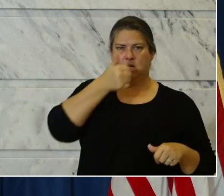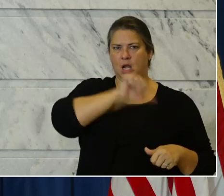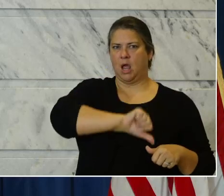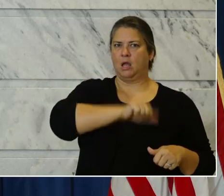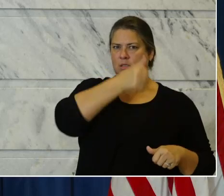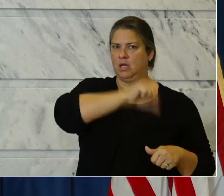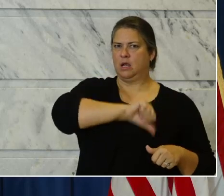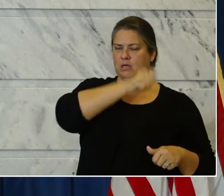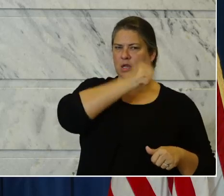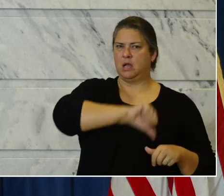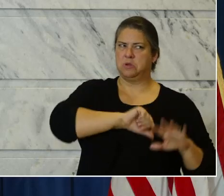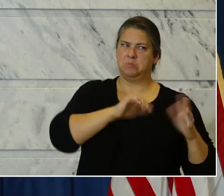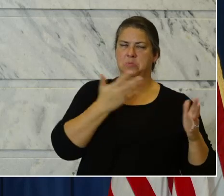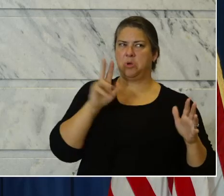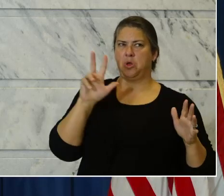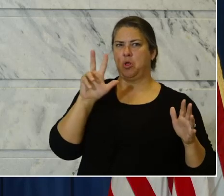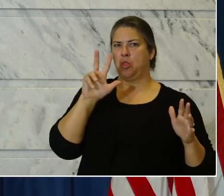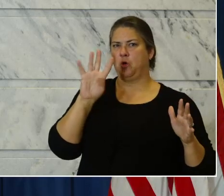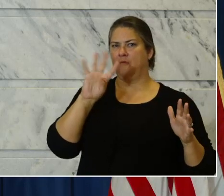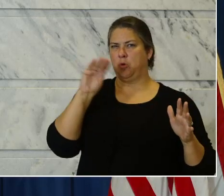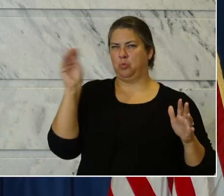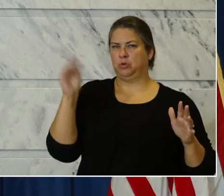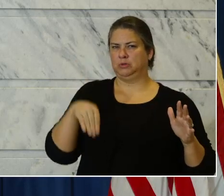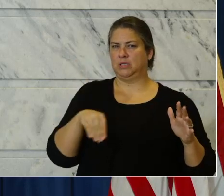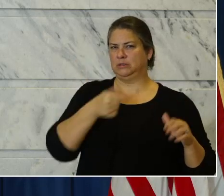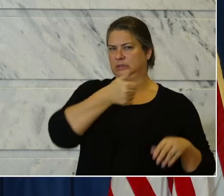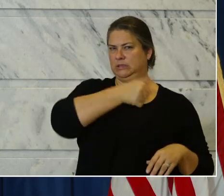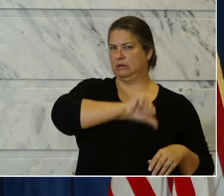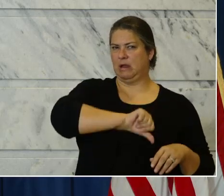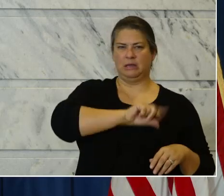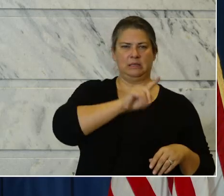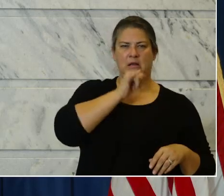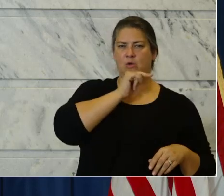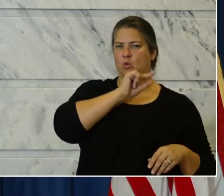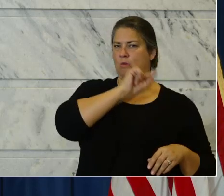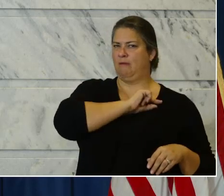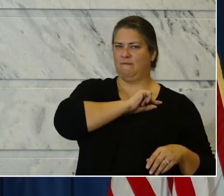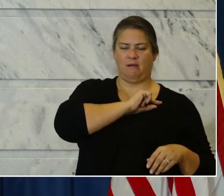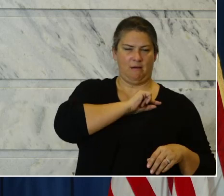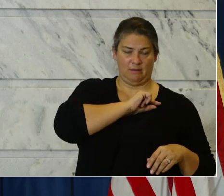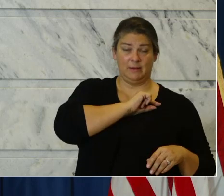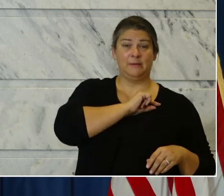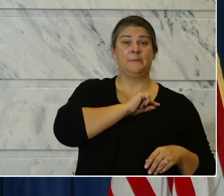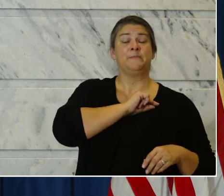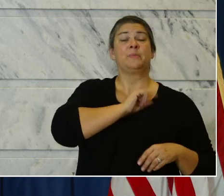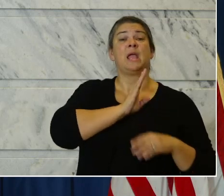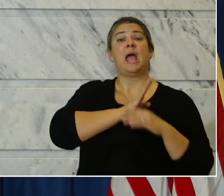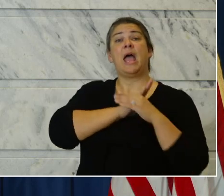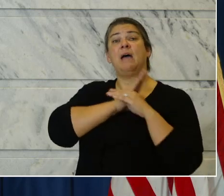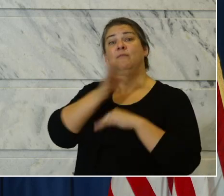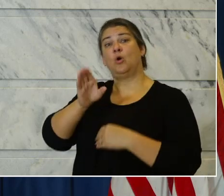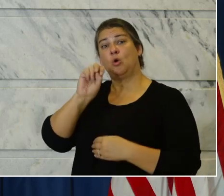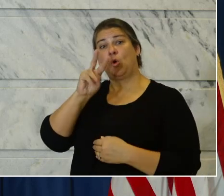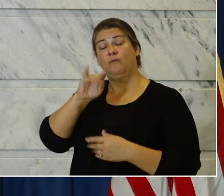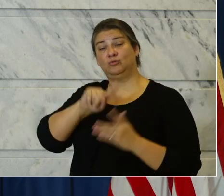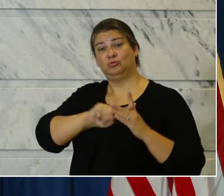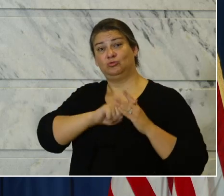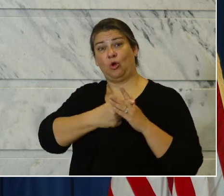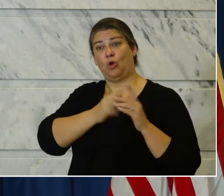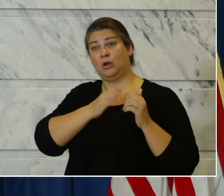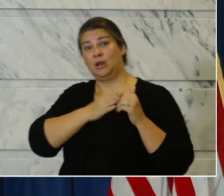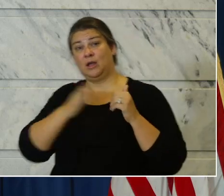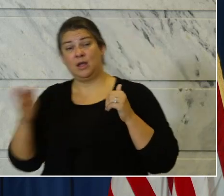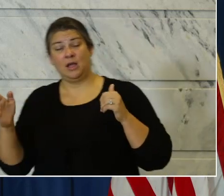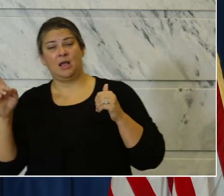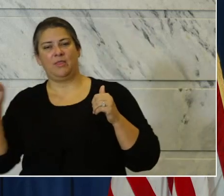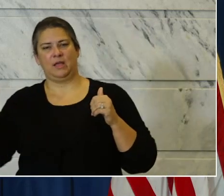to the pandemic, about 34% of claimants did not qualify for unemployment. Right now it's down to about